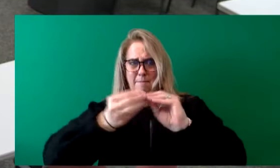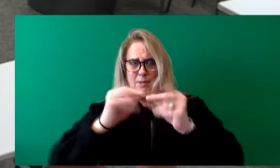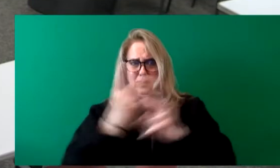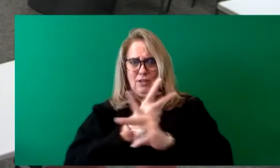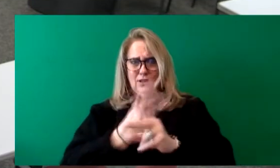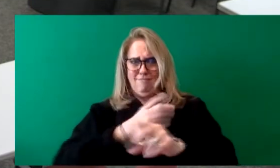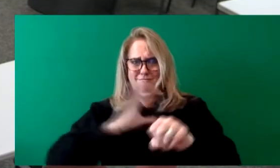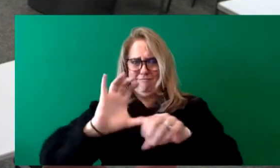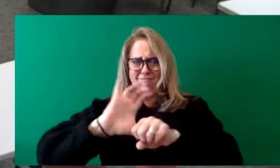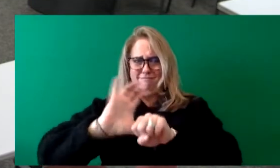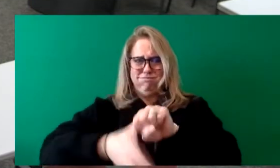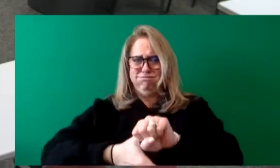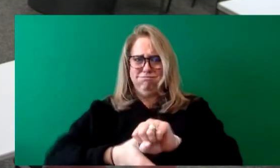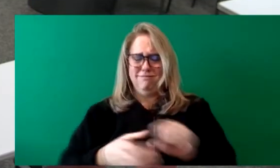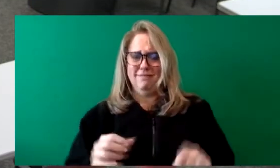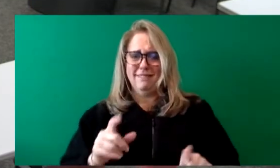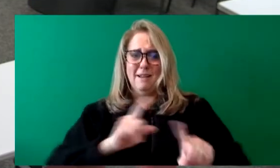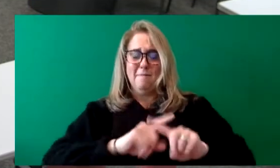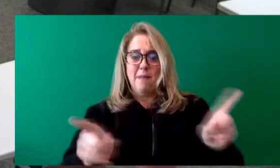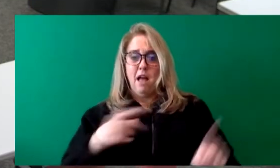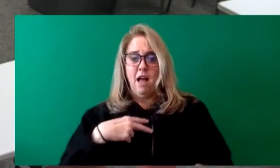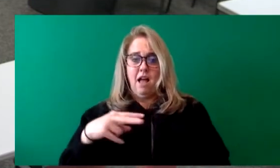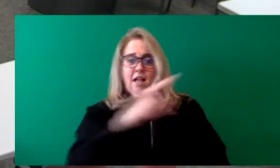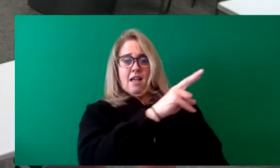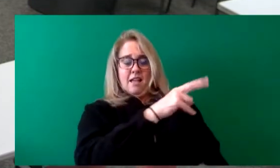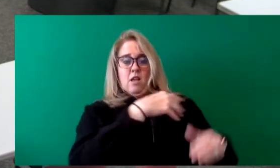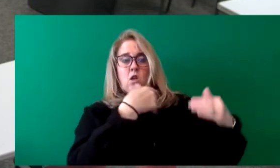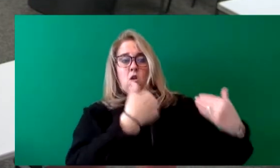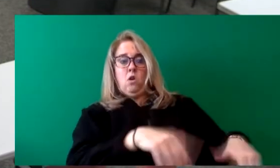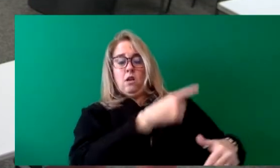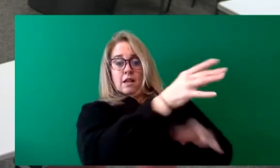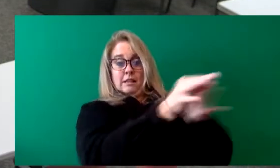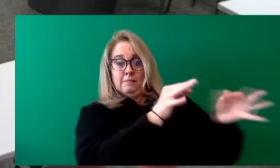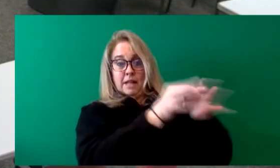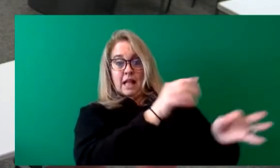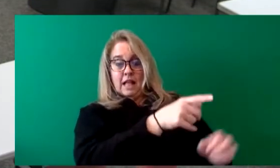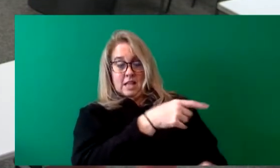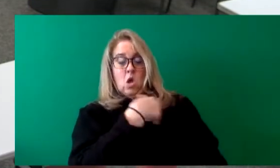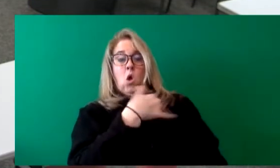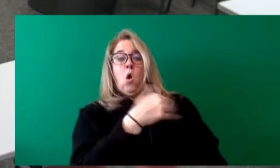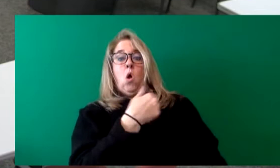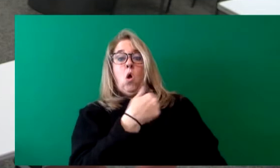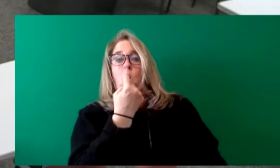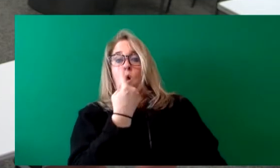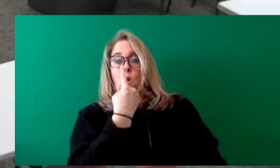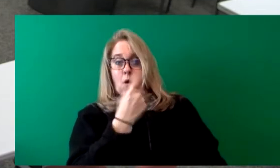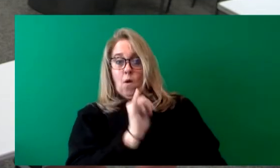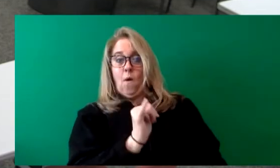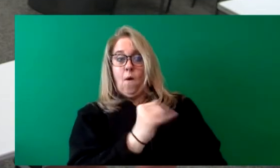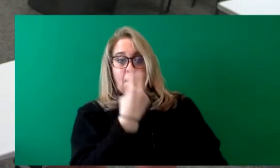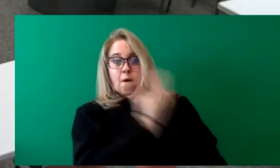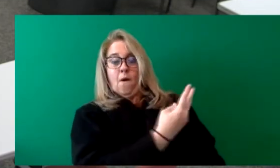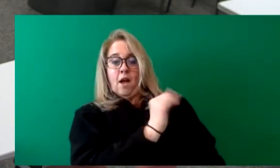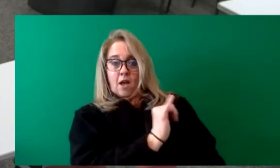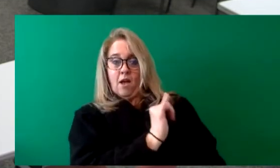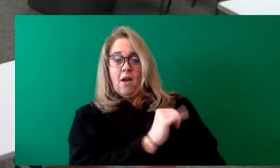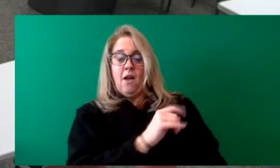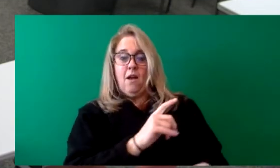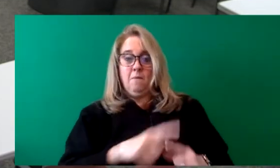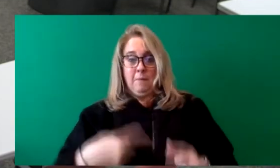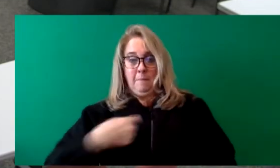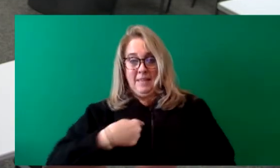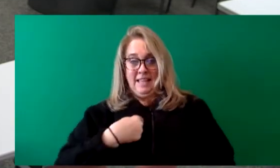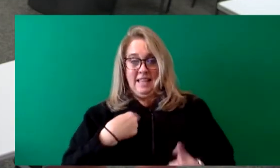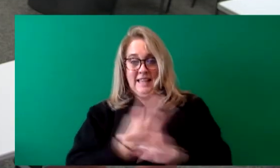helped give clarity to everything that we're seeing in the newspapers, news media, that sort of thing. And it also tends